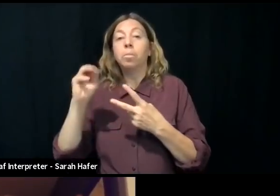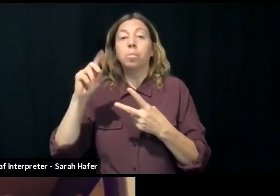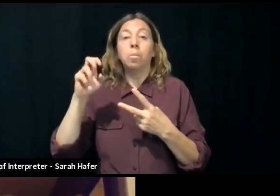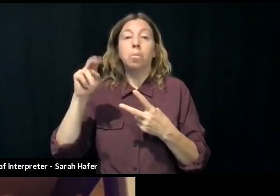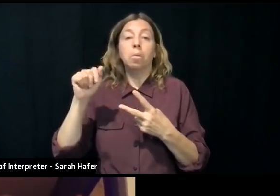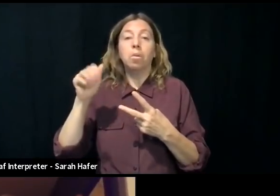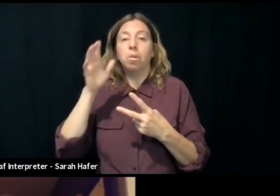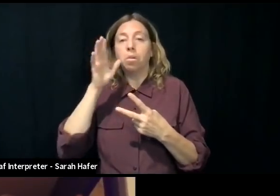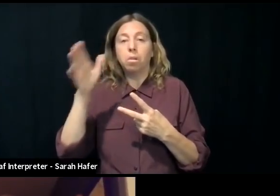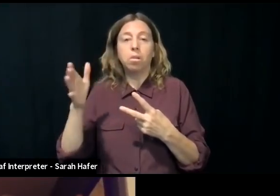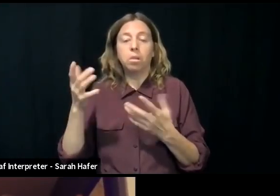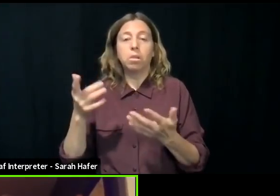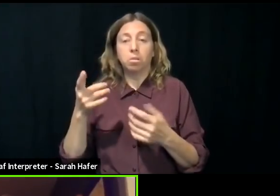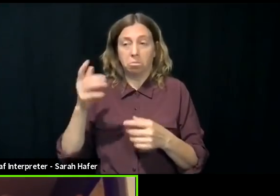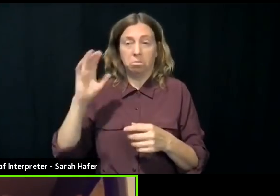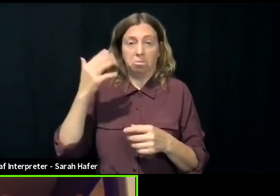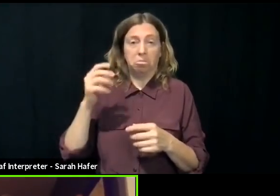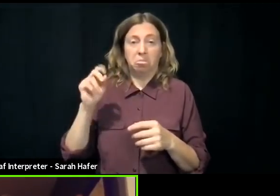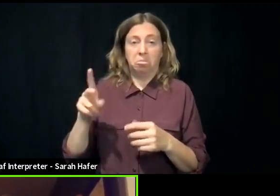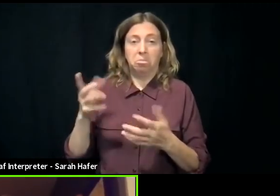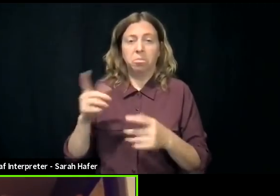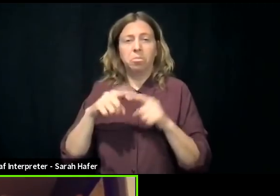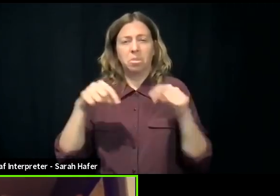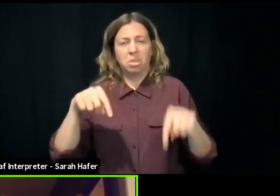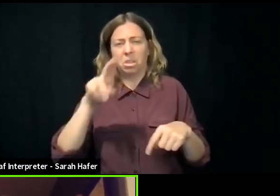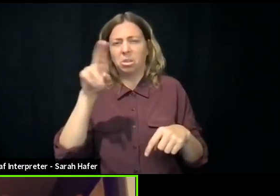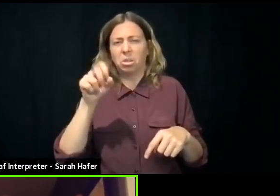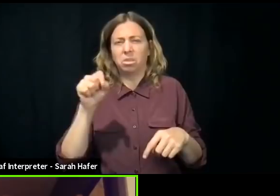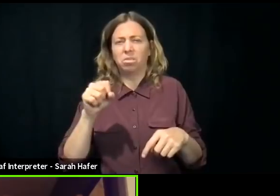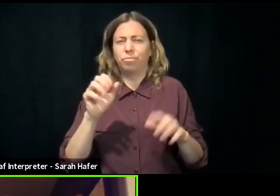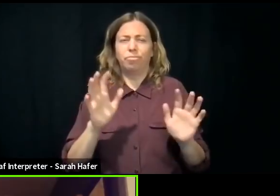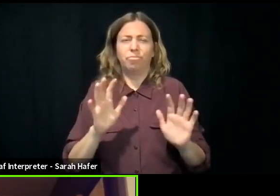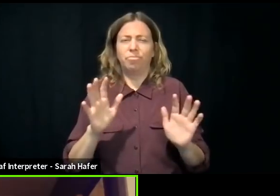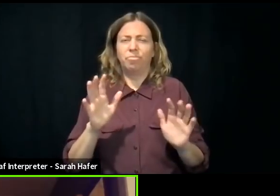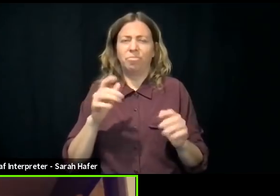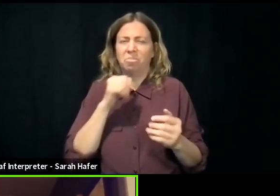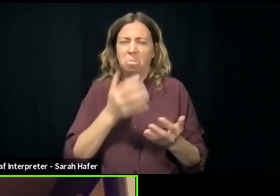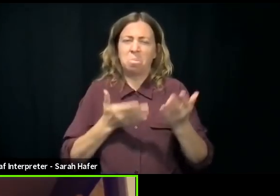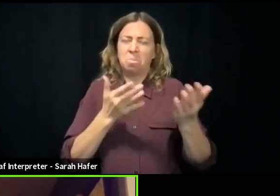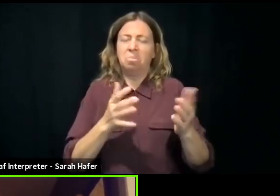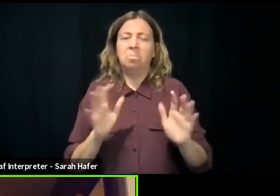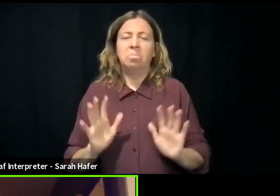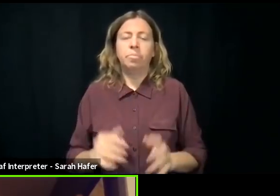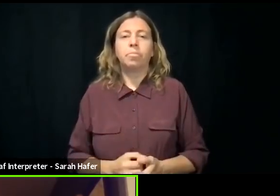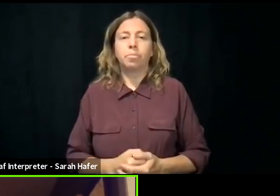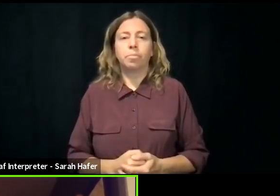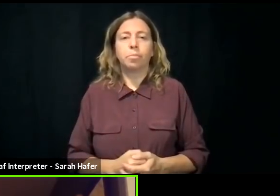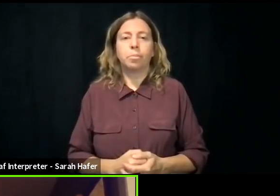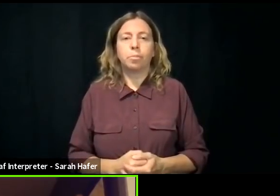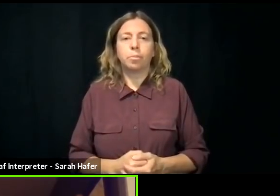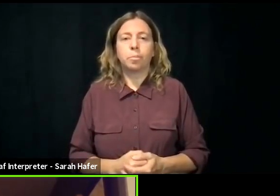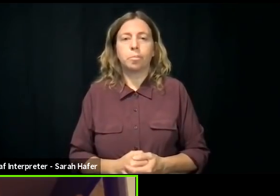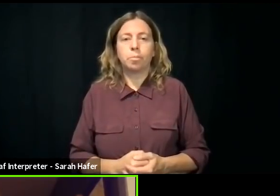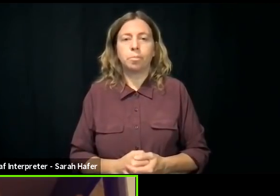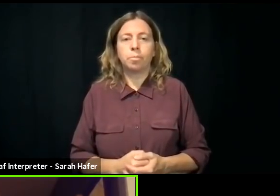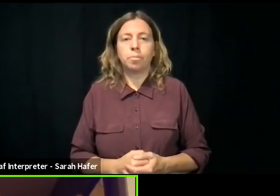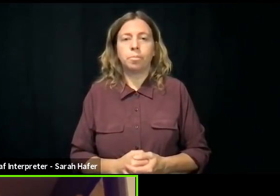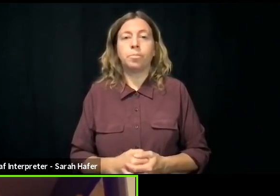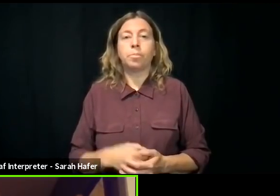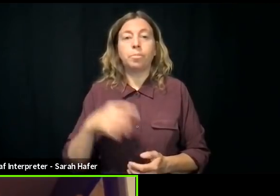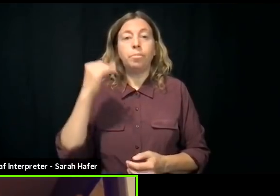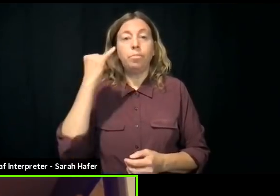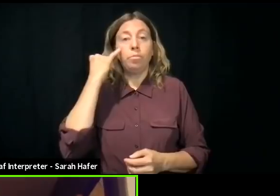this. So right now, if you're fully vaccinated, either with two doses of Pfizer or two doses of Moderna or a